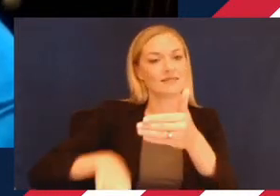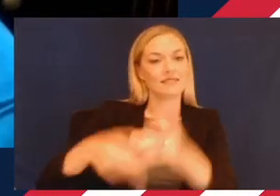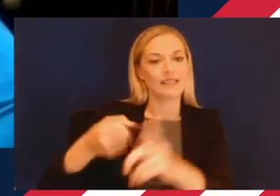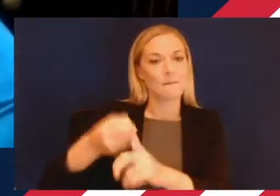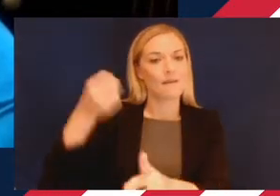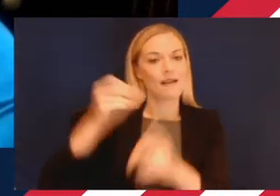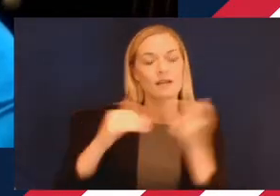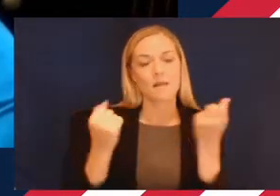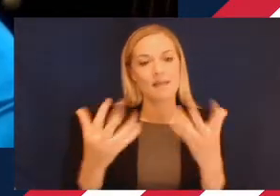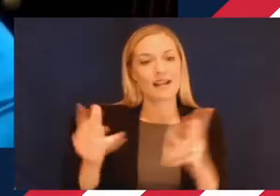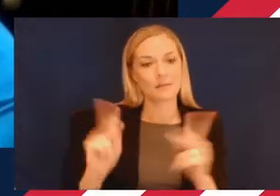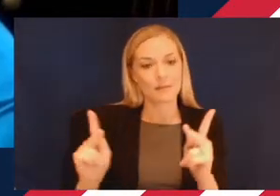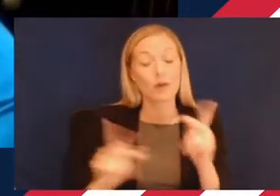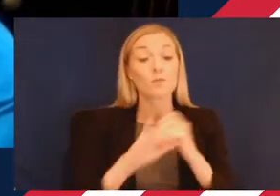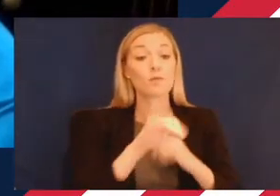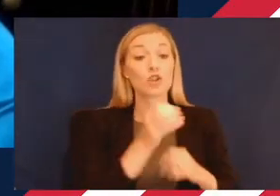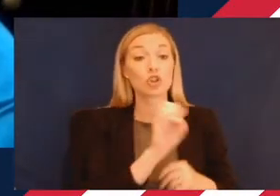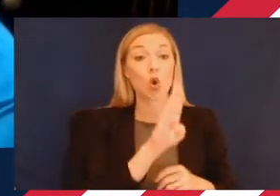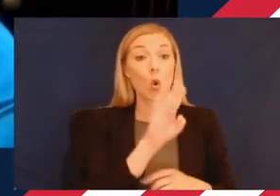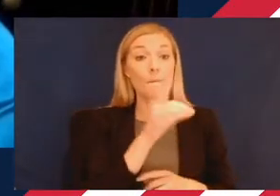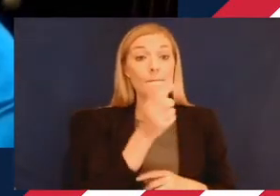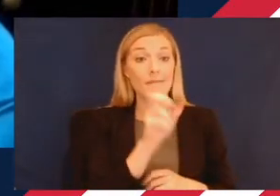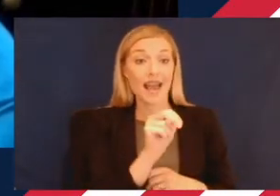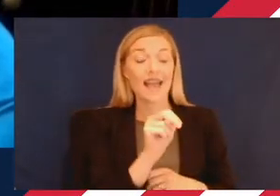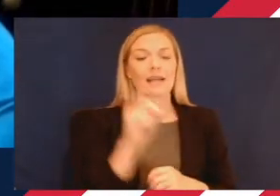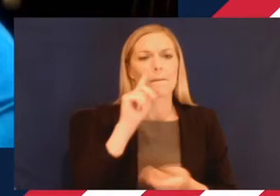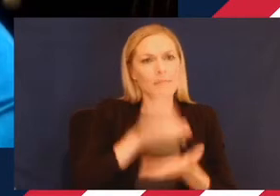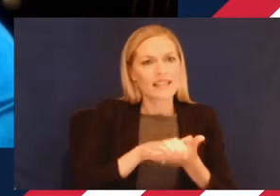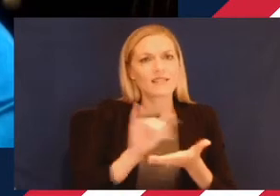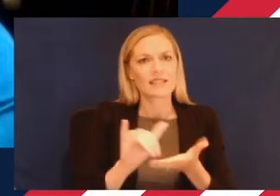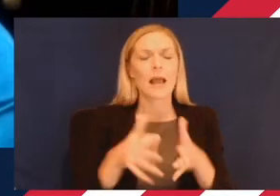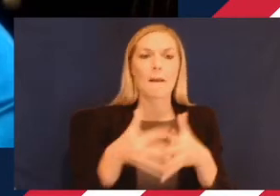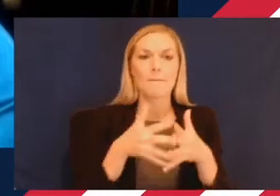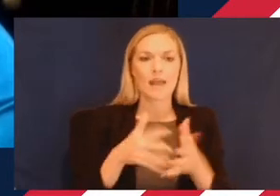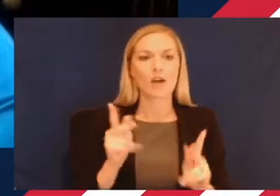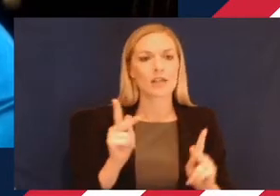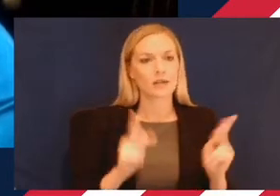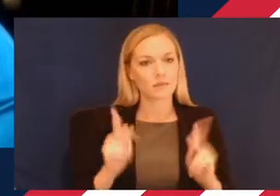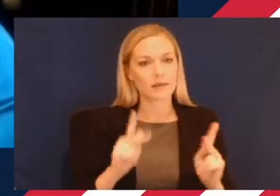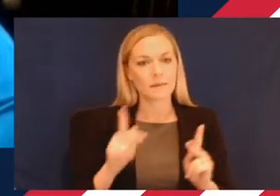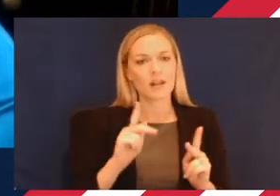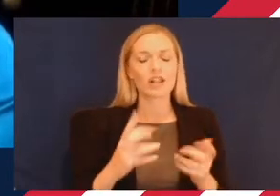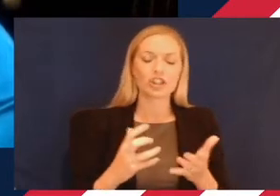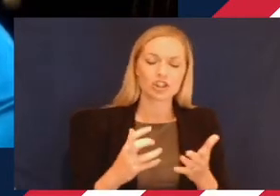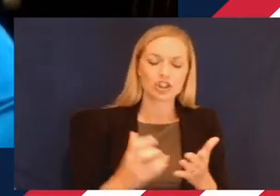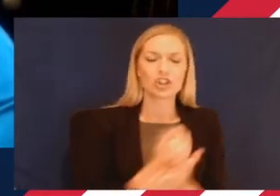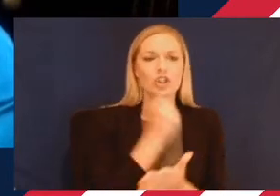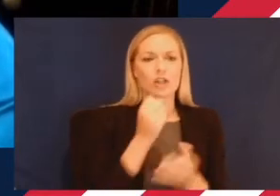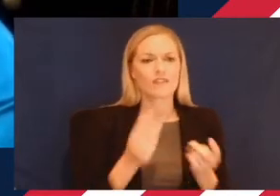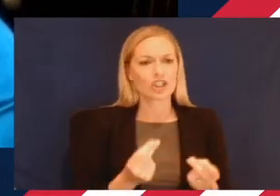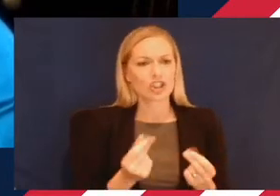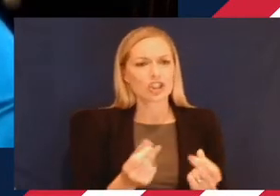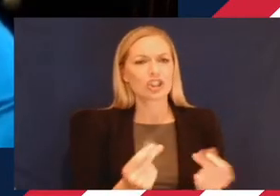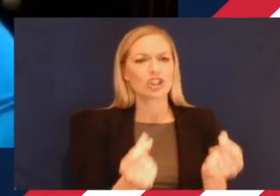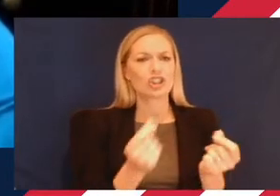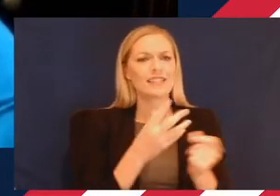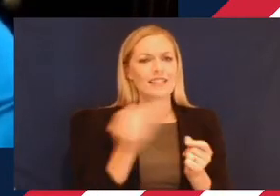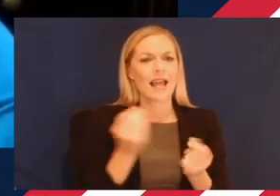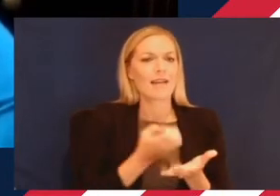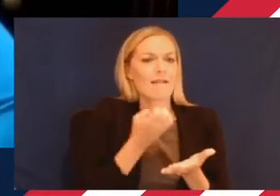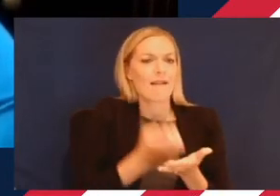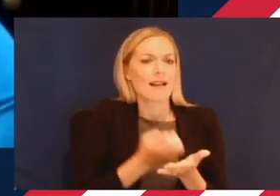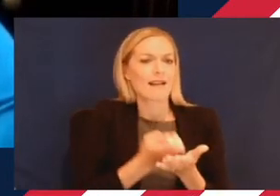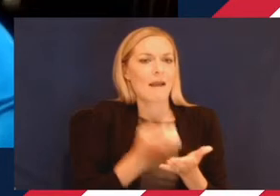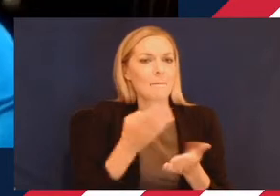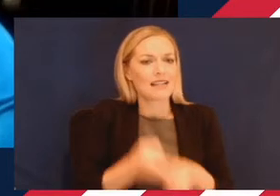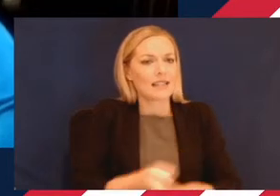people deserve an urgent, robust, and professional response to the growing public health and economic crisis caused by the